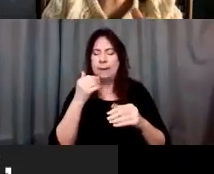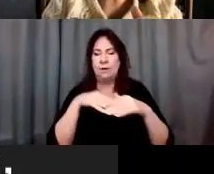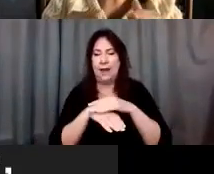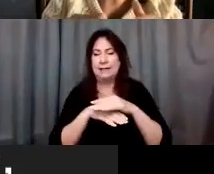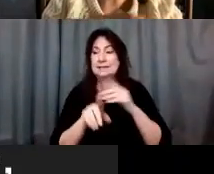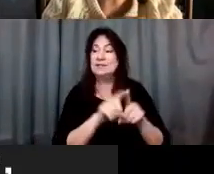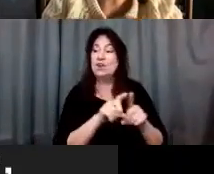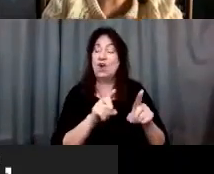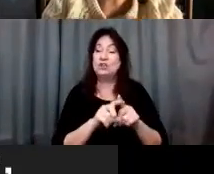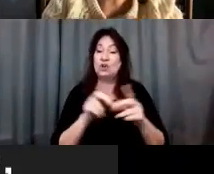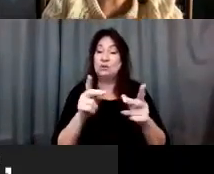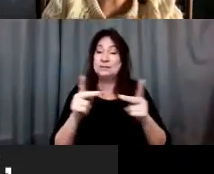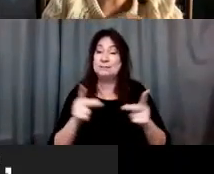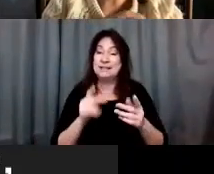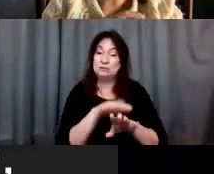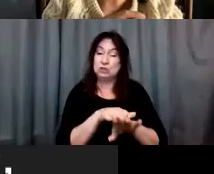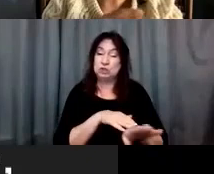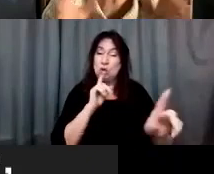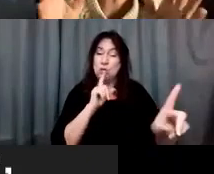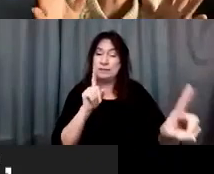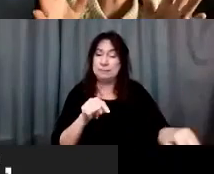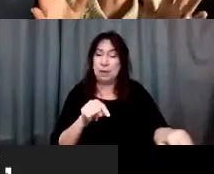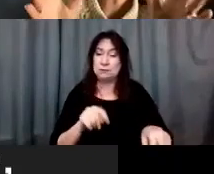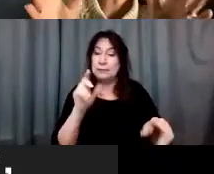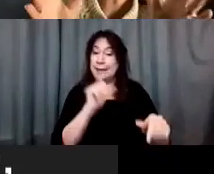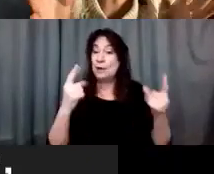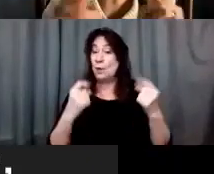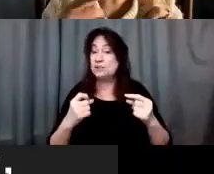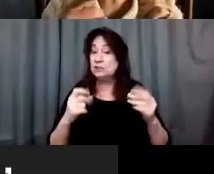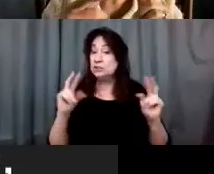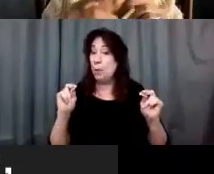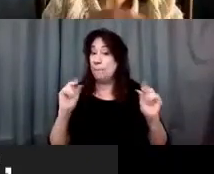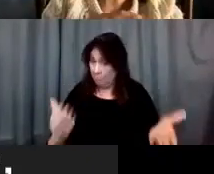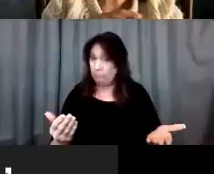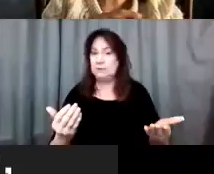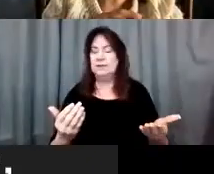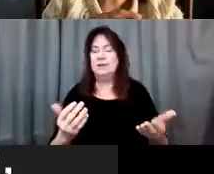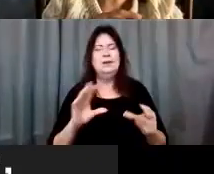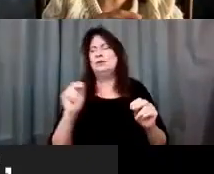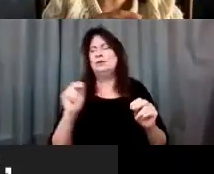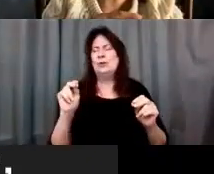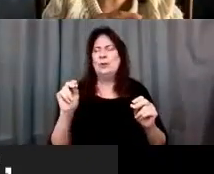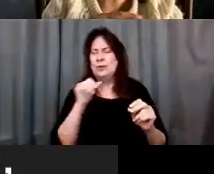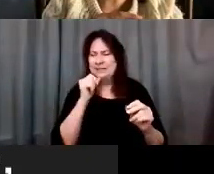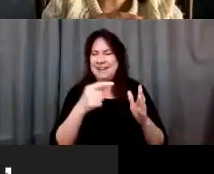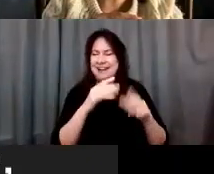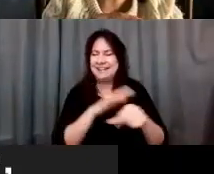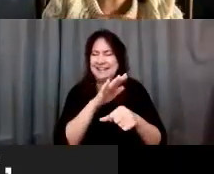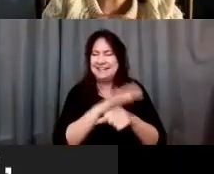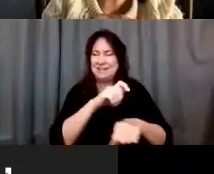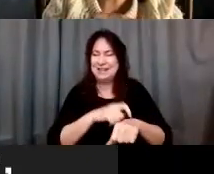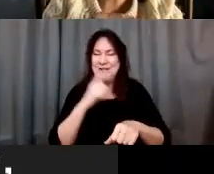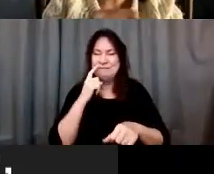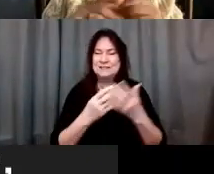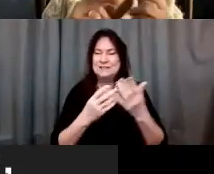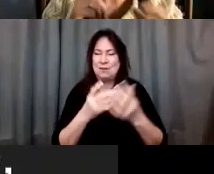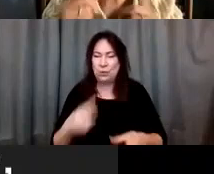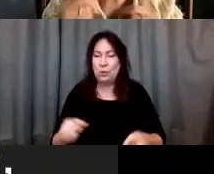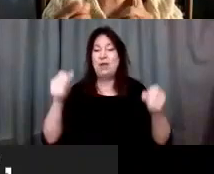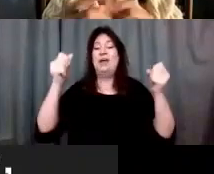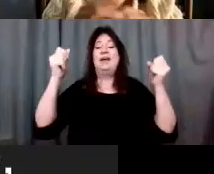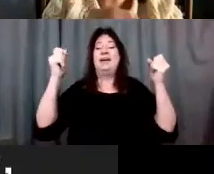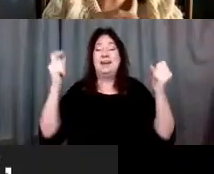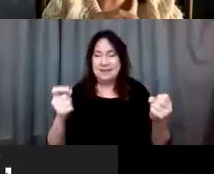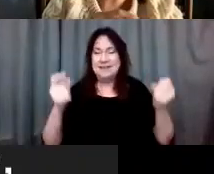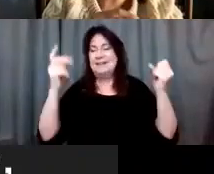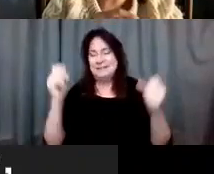space for slower responses. You don't want to just, any questions? No, moving on. That doesn't leave enough time for somebody who needs to relay